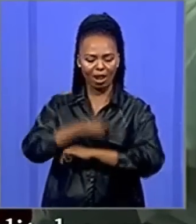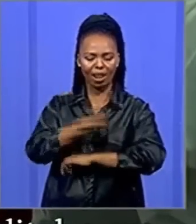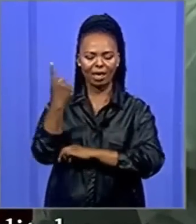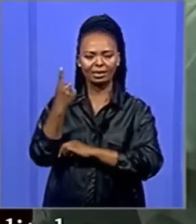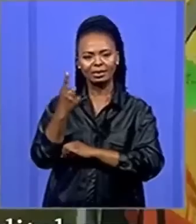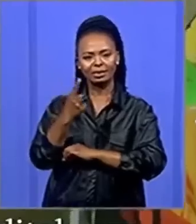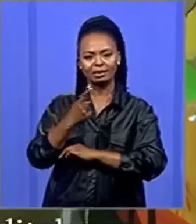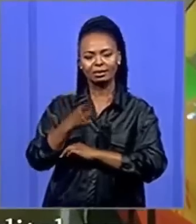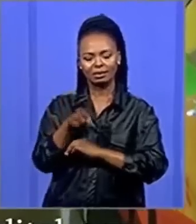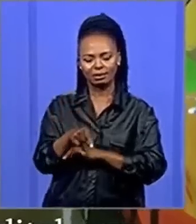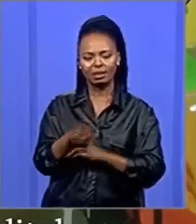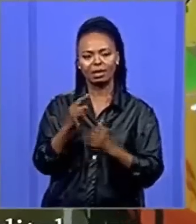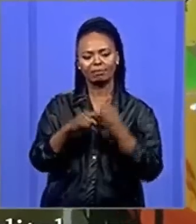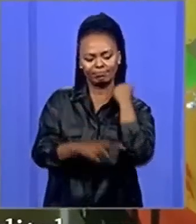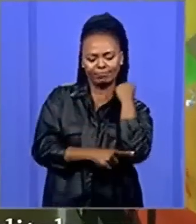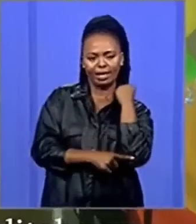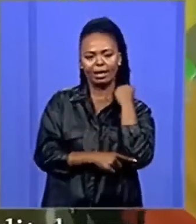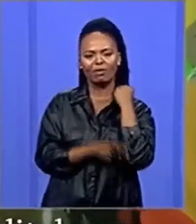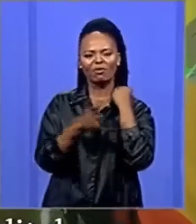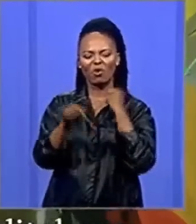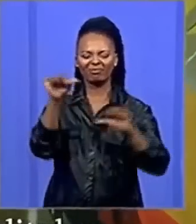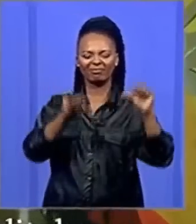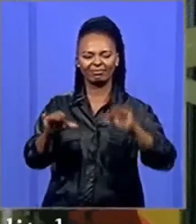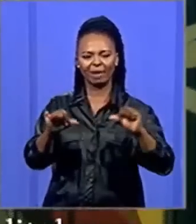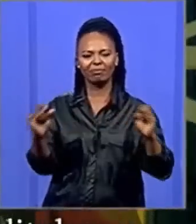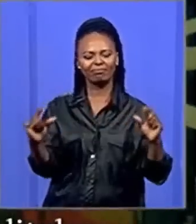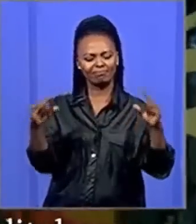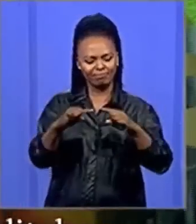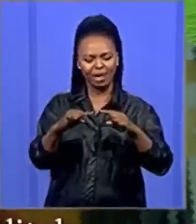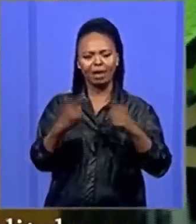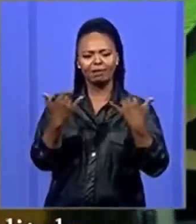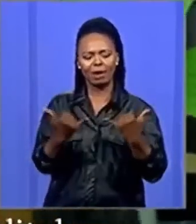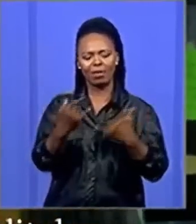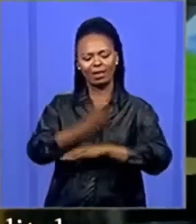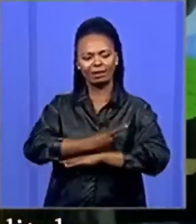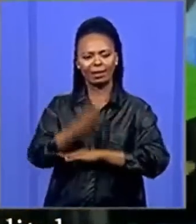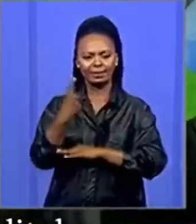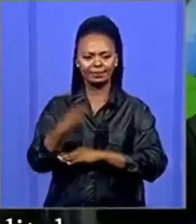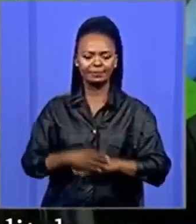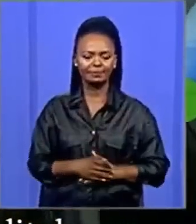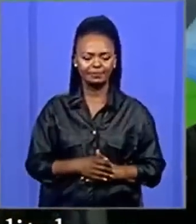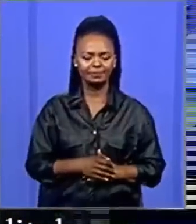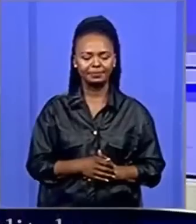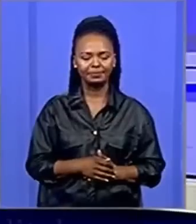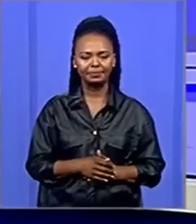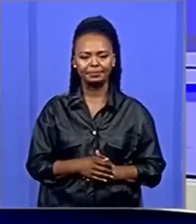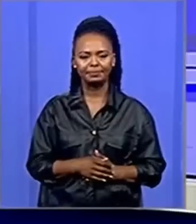le mararo. Offense Stimo, SABC News, Pretoria.